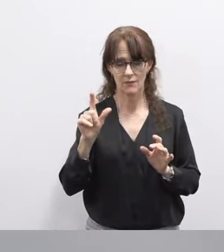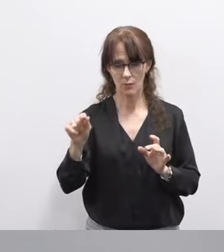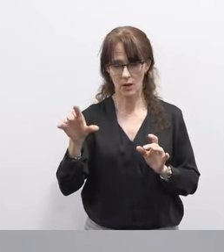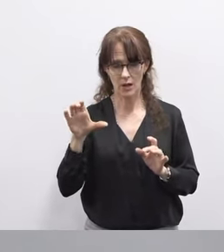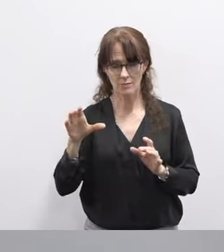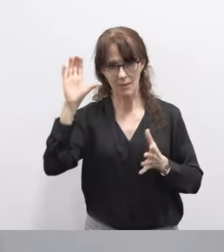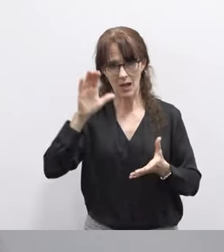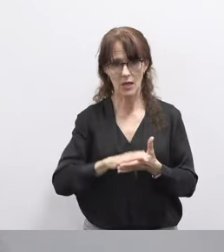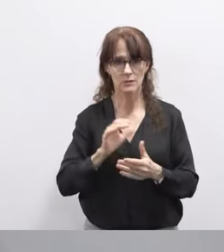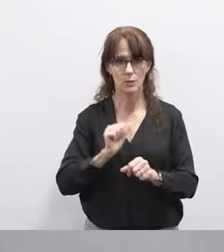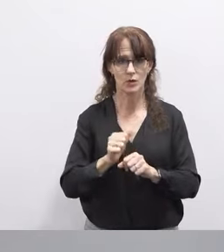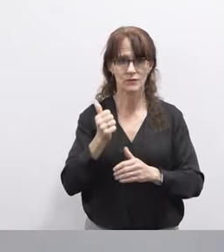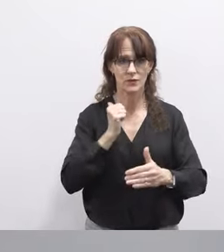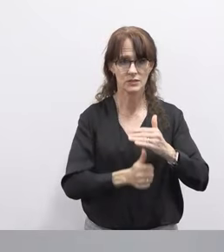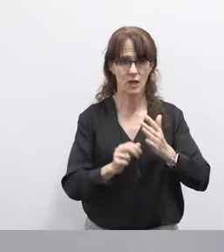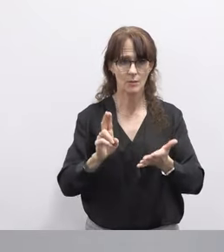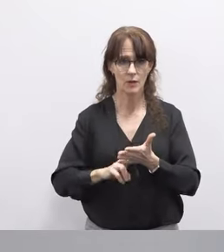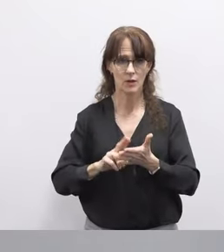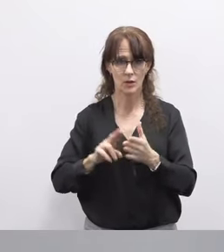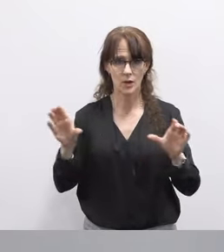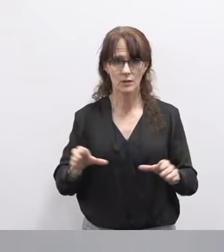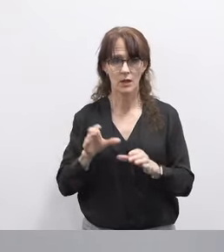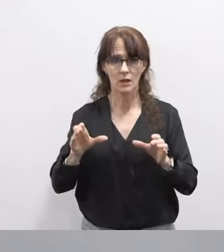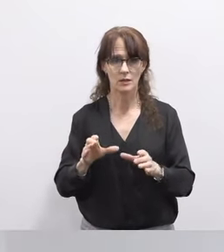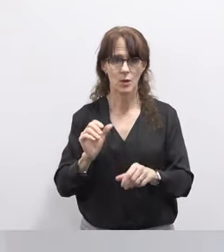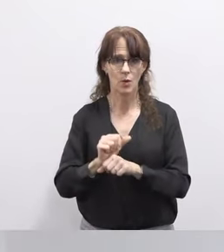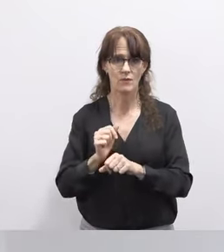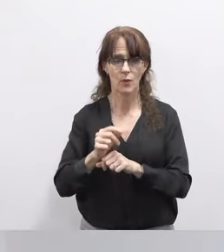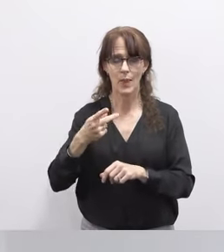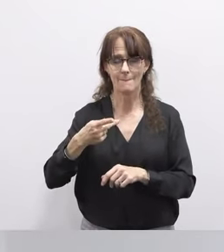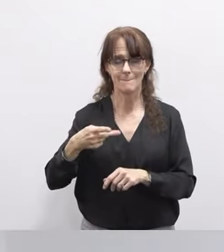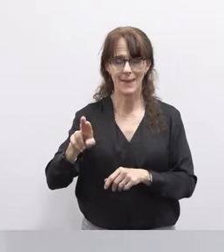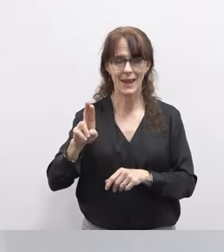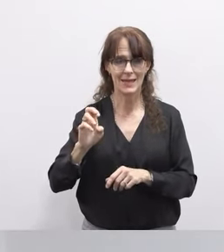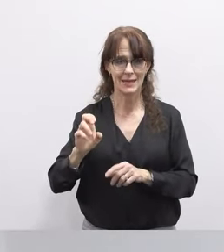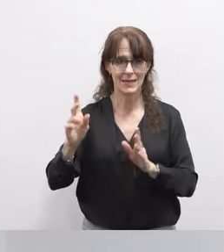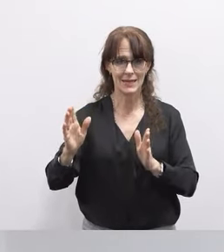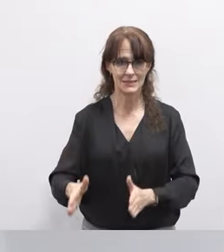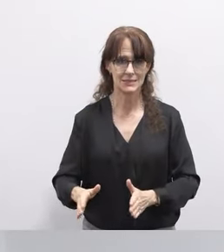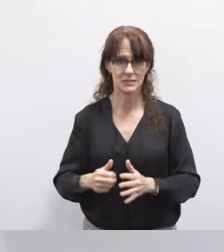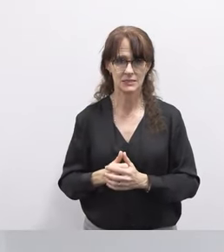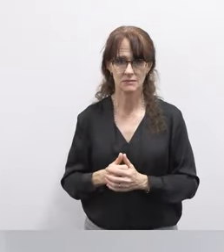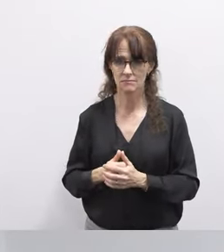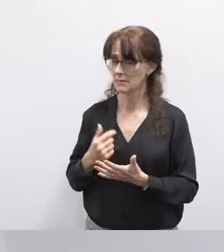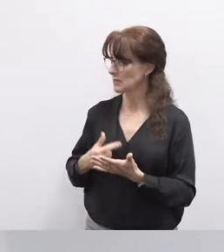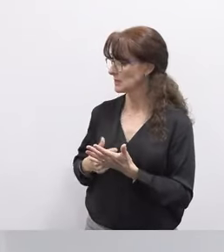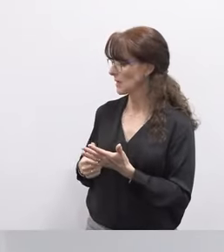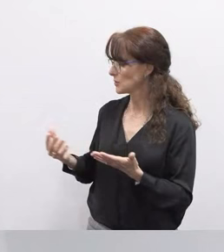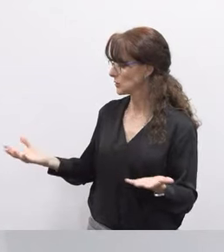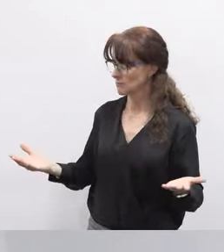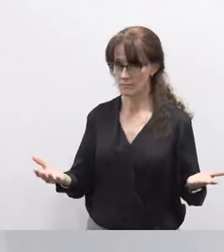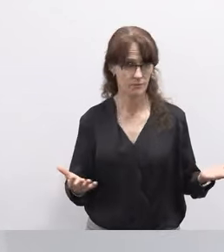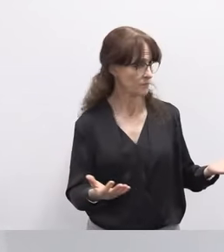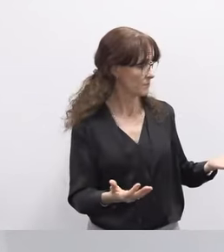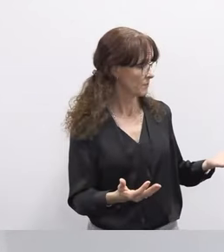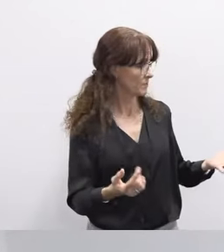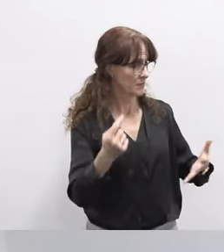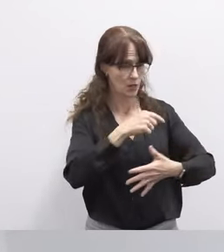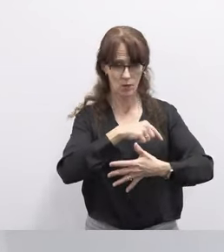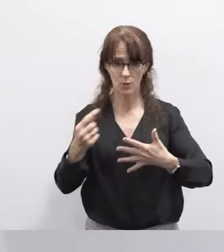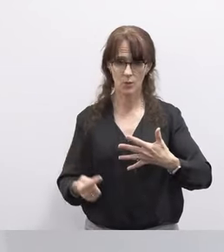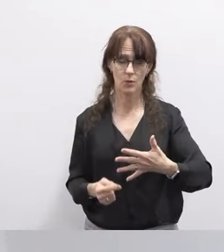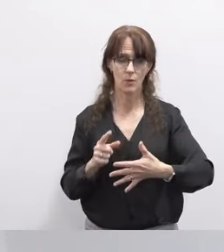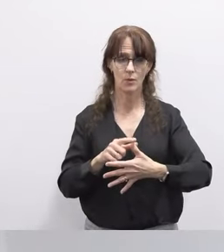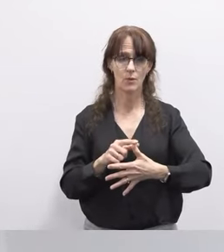works for a subcontractor who has done work for the payees. Thank you, Ms. Kerr. Any further discussion? Do a roll call vote.